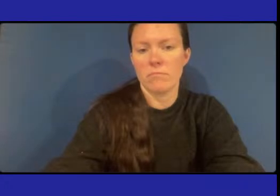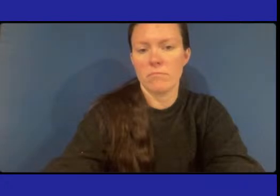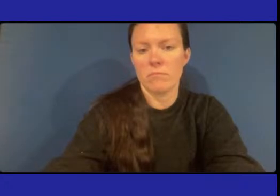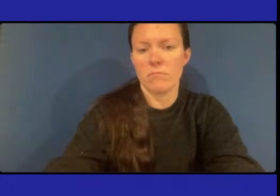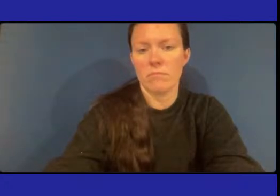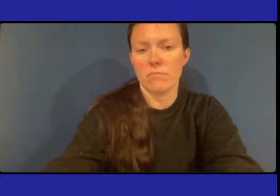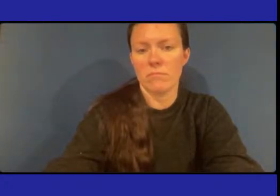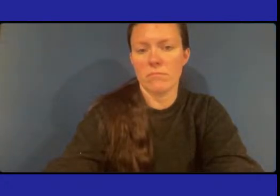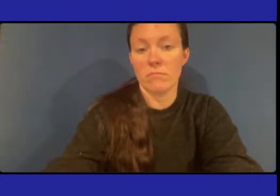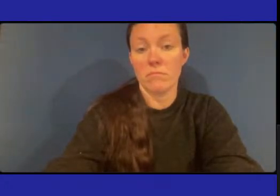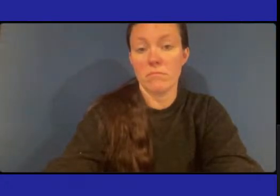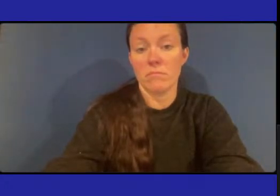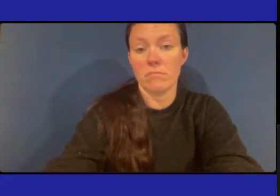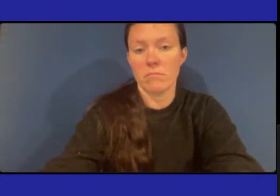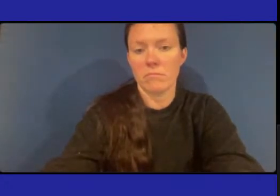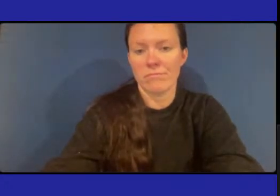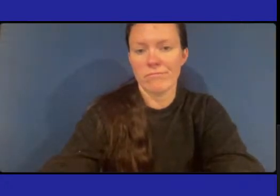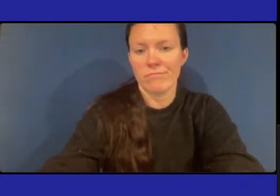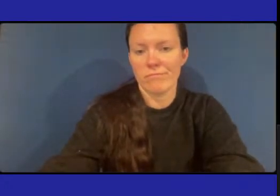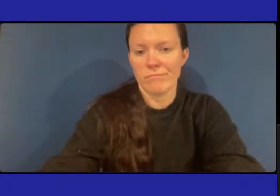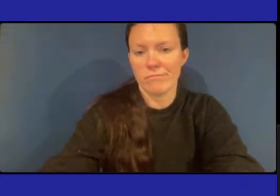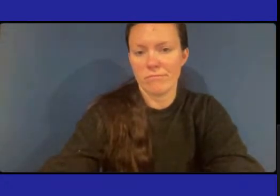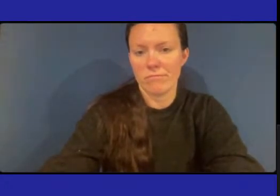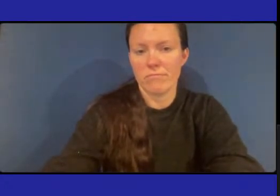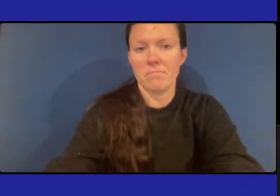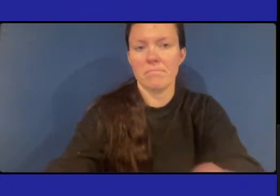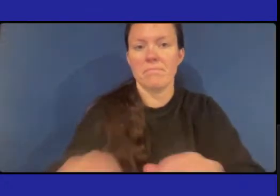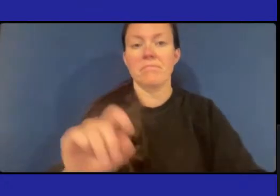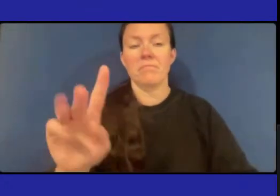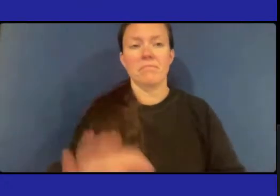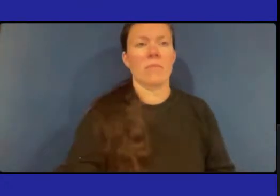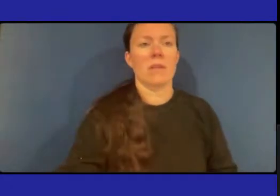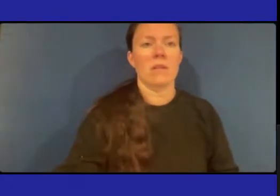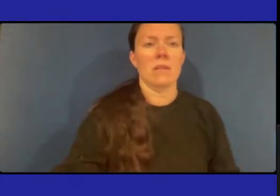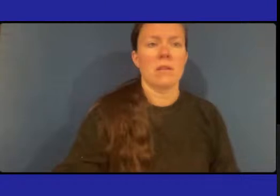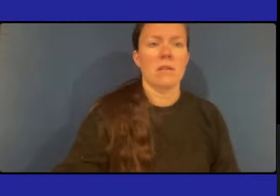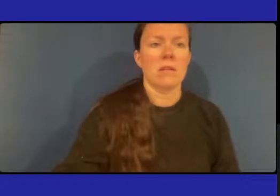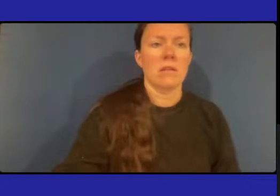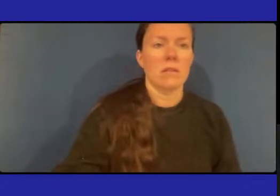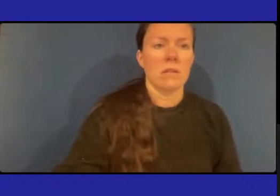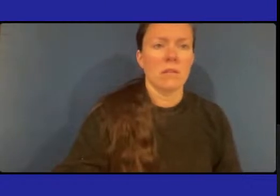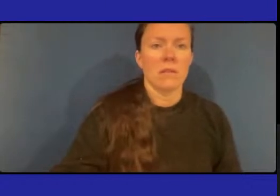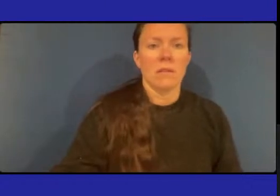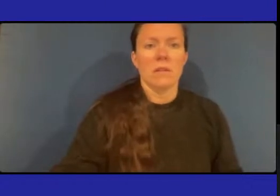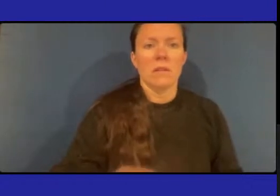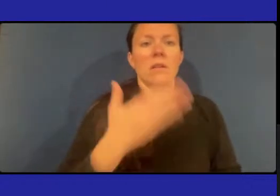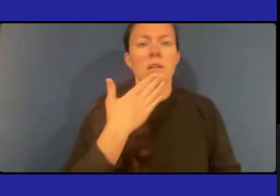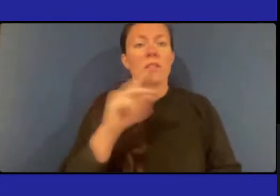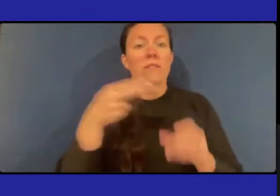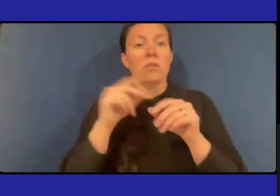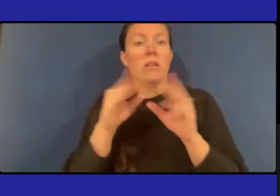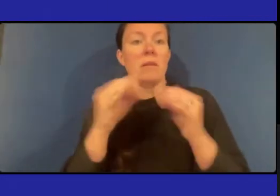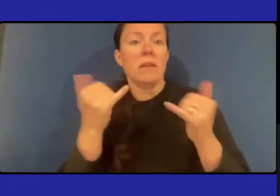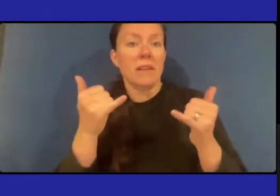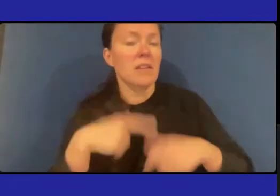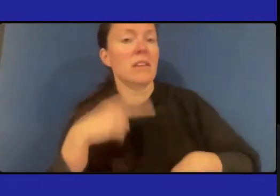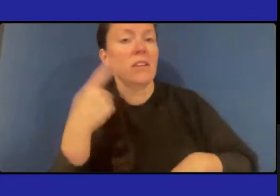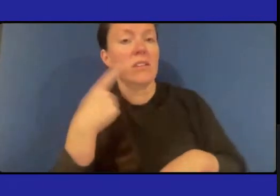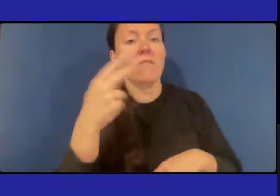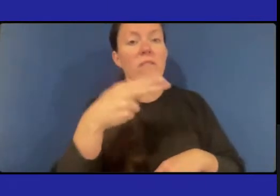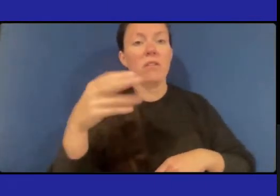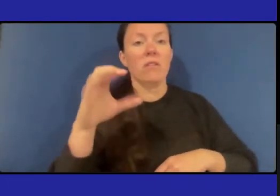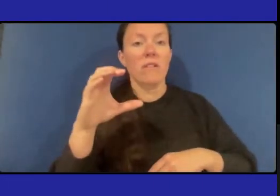So welcome and thank you for joining us today for the meeting of the New York City Health and Hospitals Medical and Professional Affairs and Information Technology